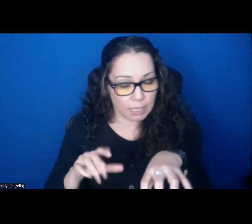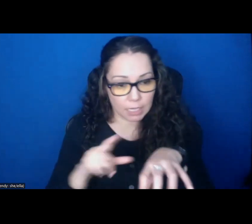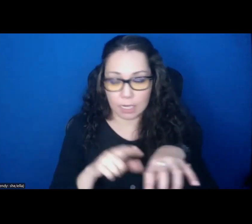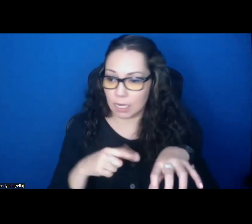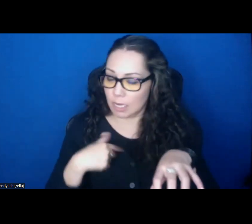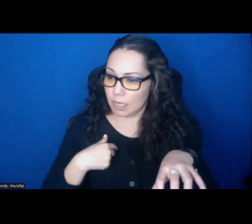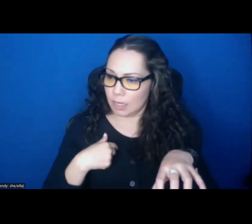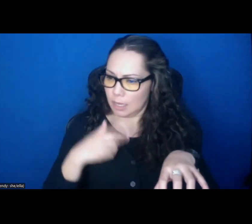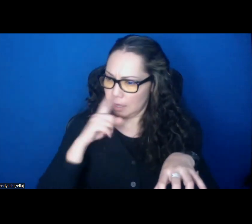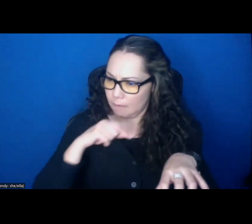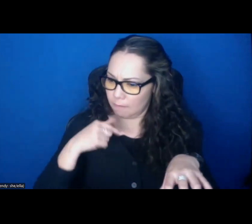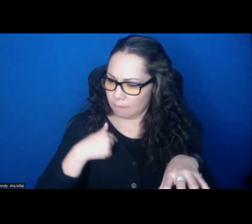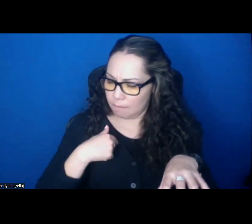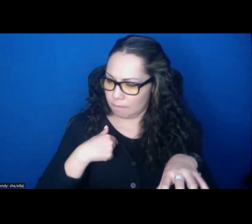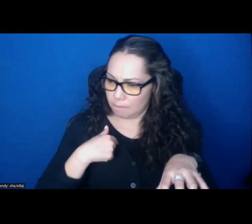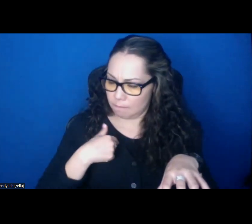role as essential.